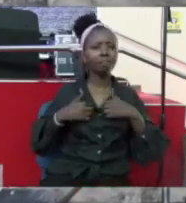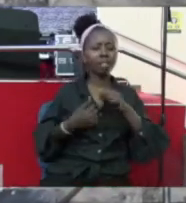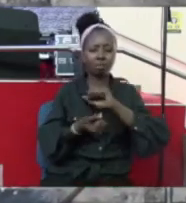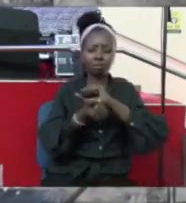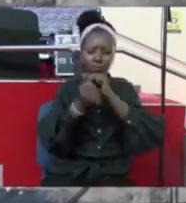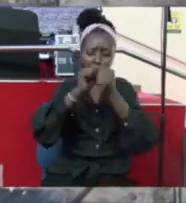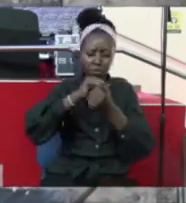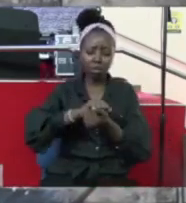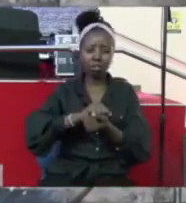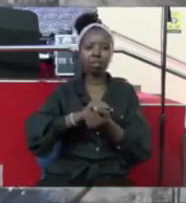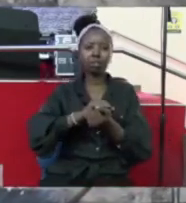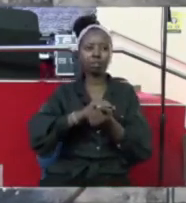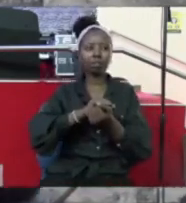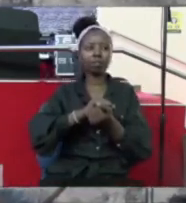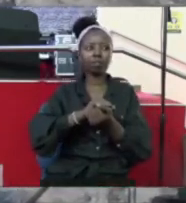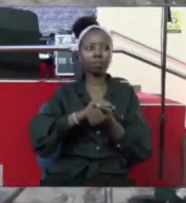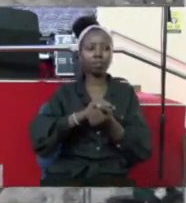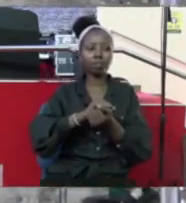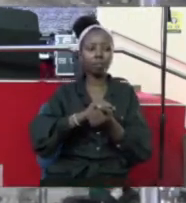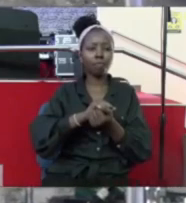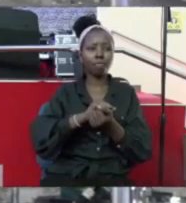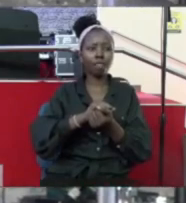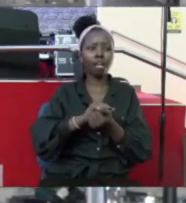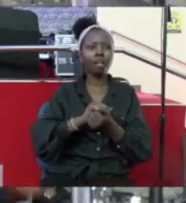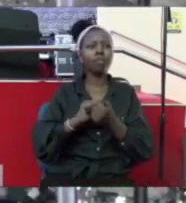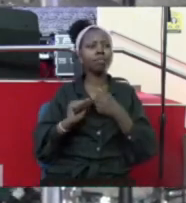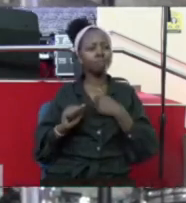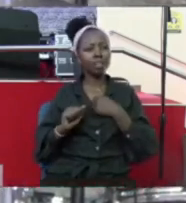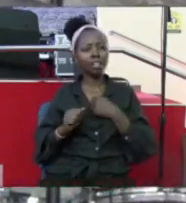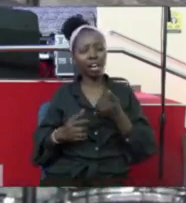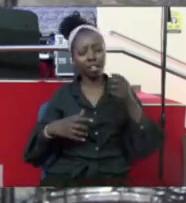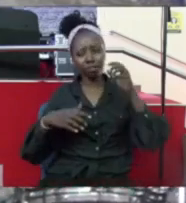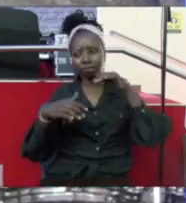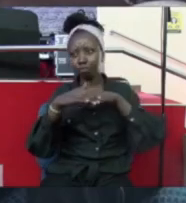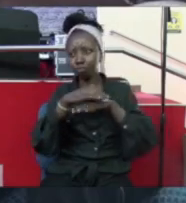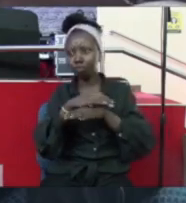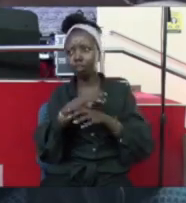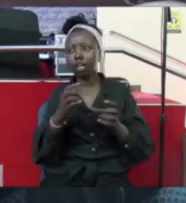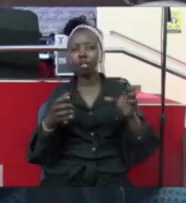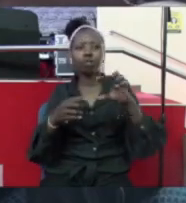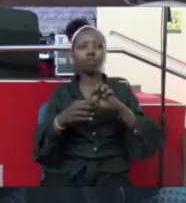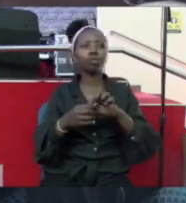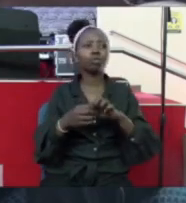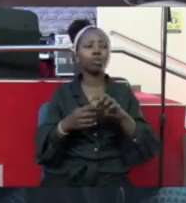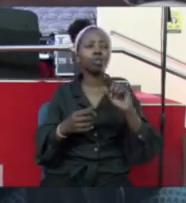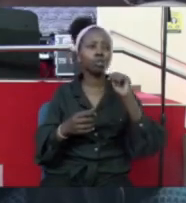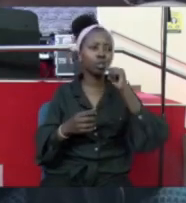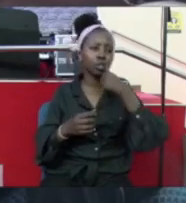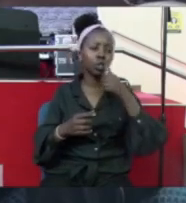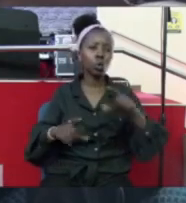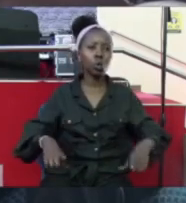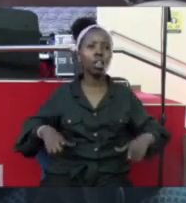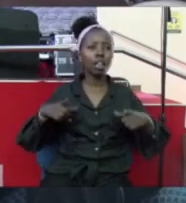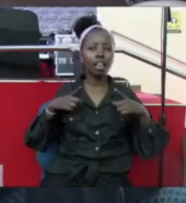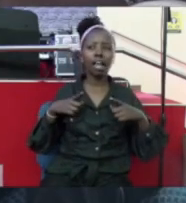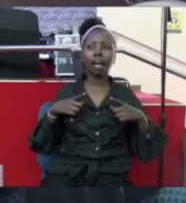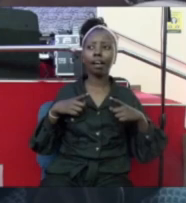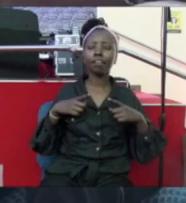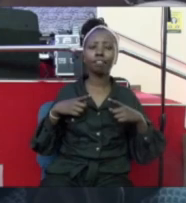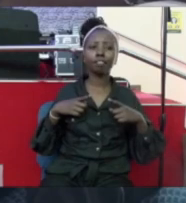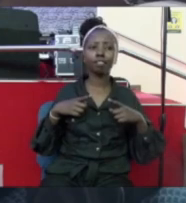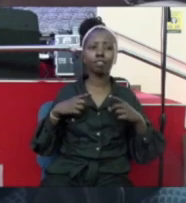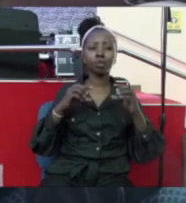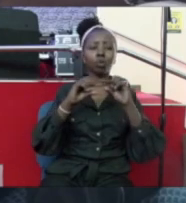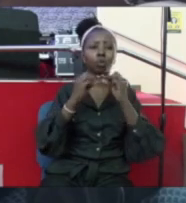siku hiyo hajakuwa vile tena. Very quickly I joined the New Life Ministry. Alafu nikajiunga na New Life Ministry. That I even went up to